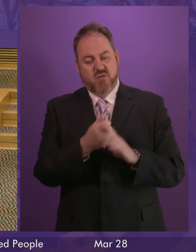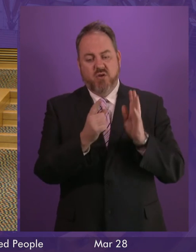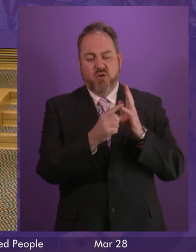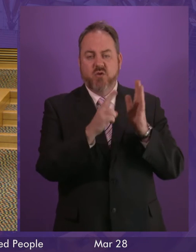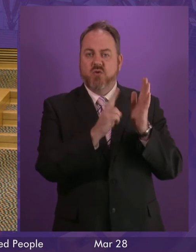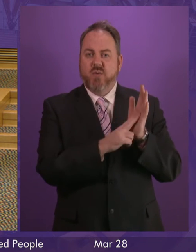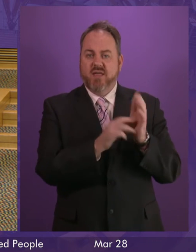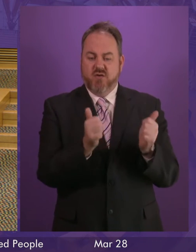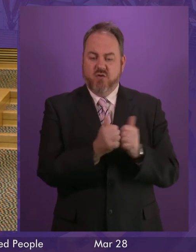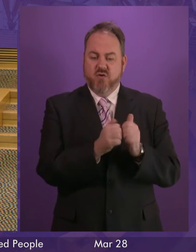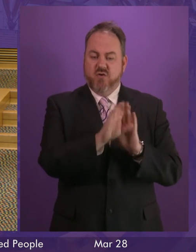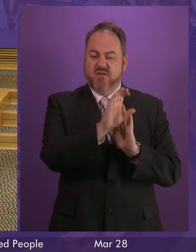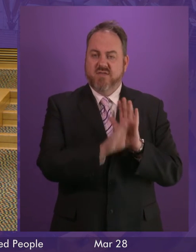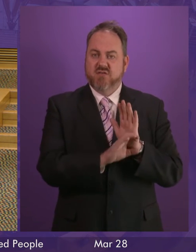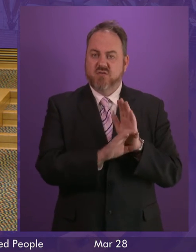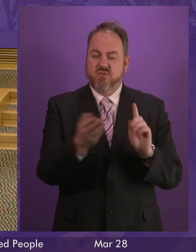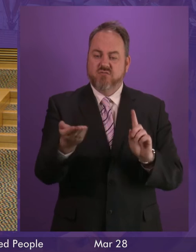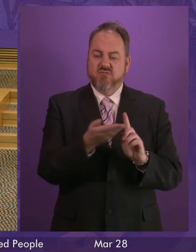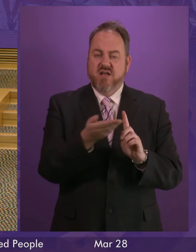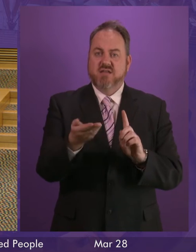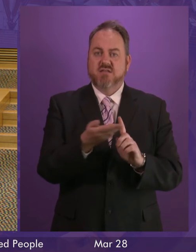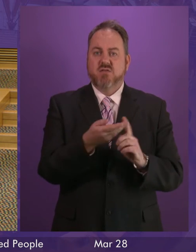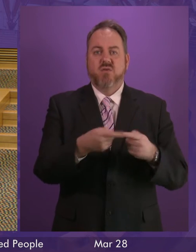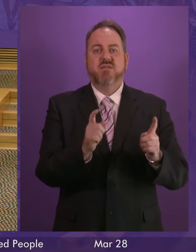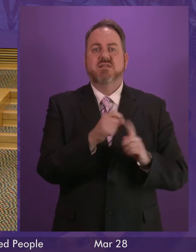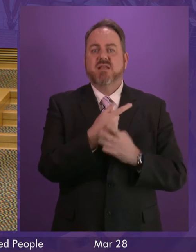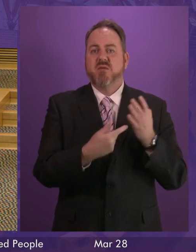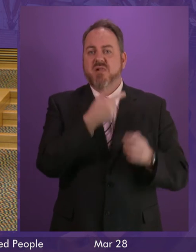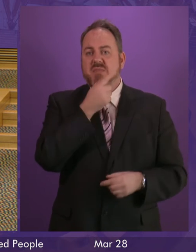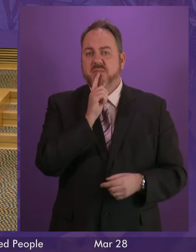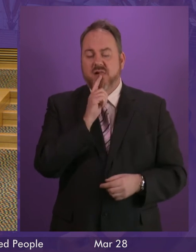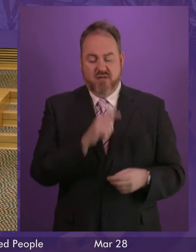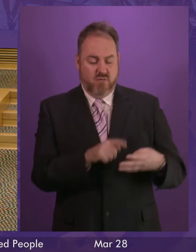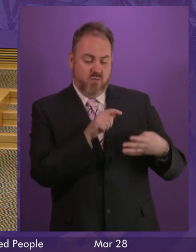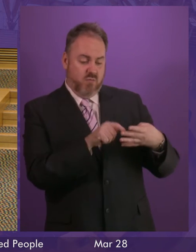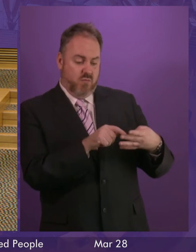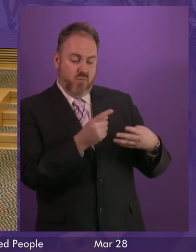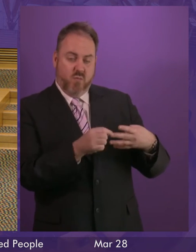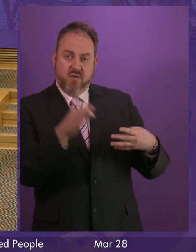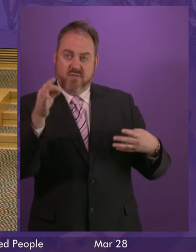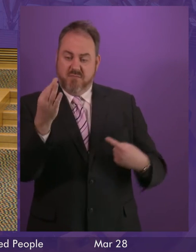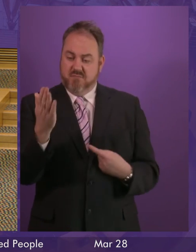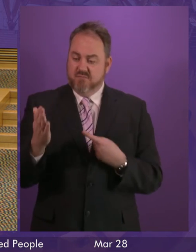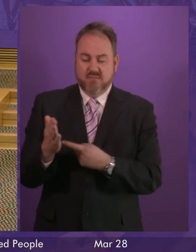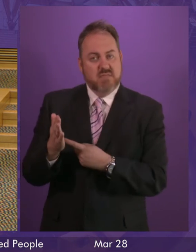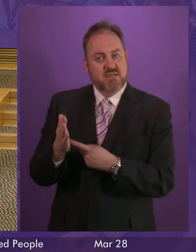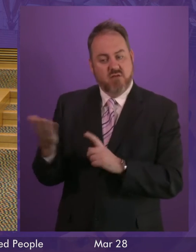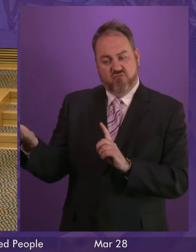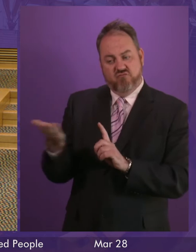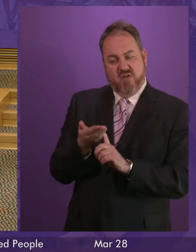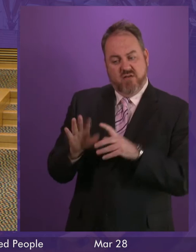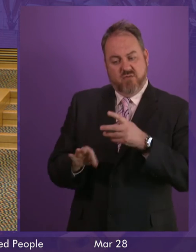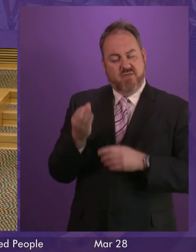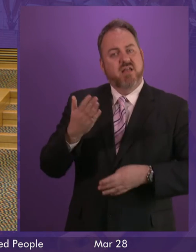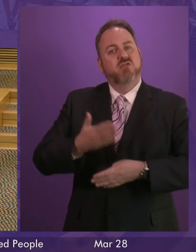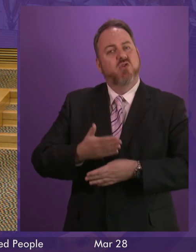Persons with Disabilities. One of those UN principles is the right to work. For most of us, having a job defines a large